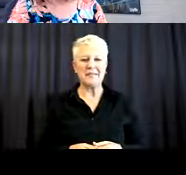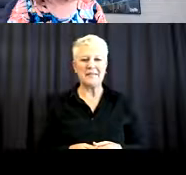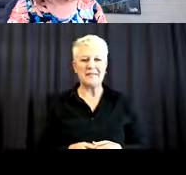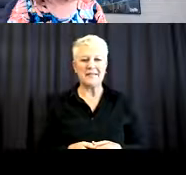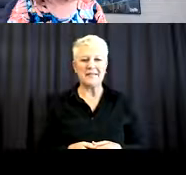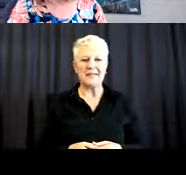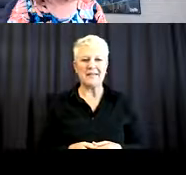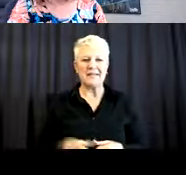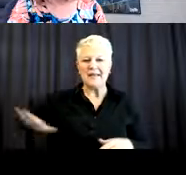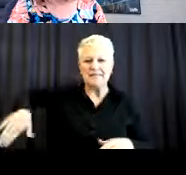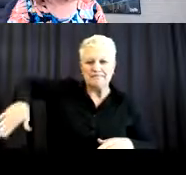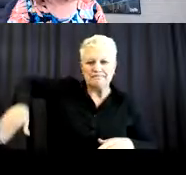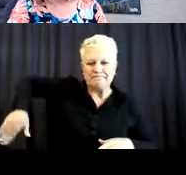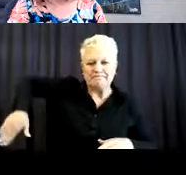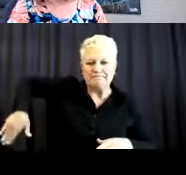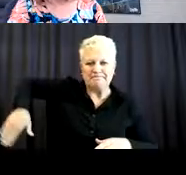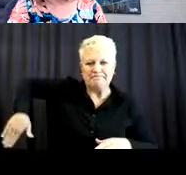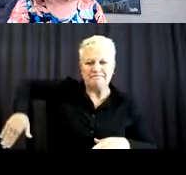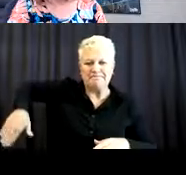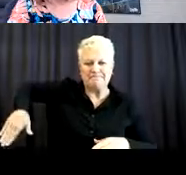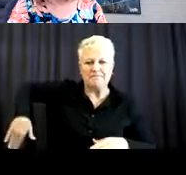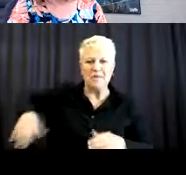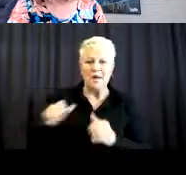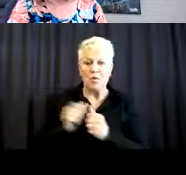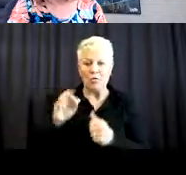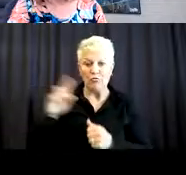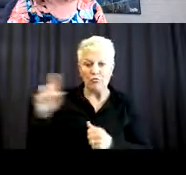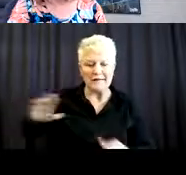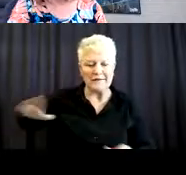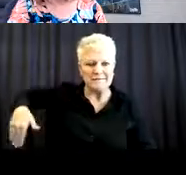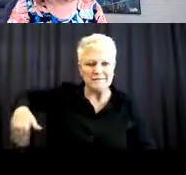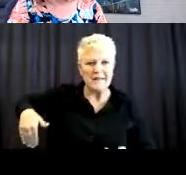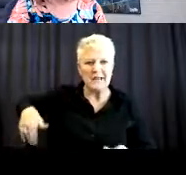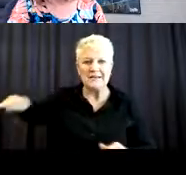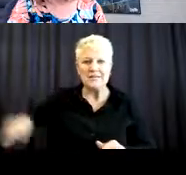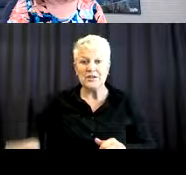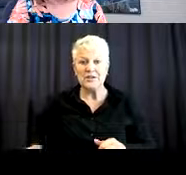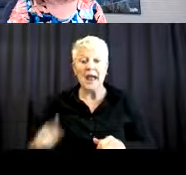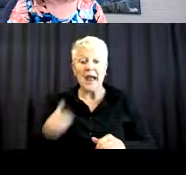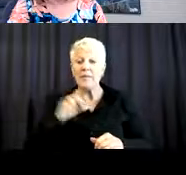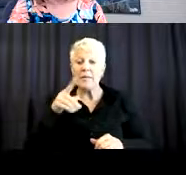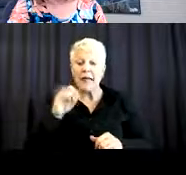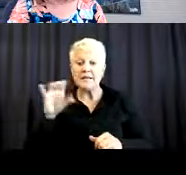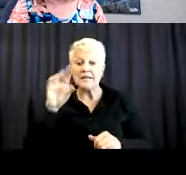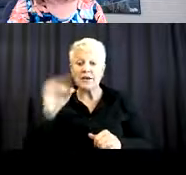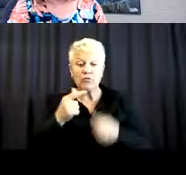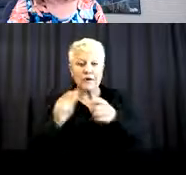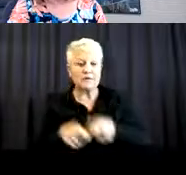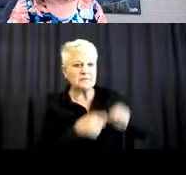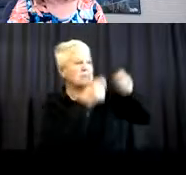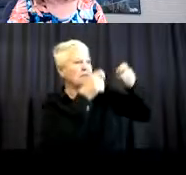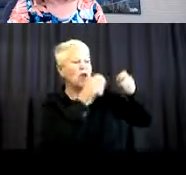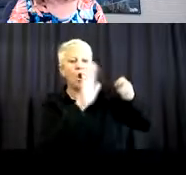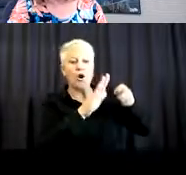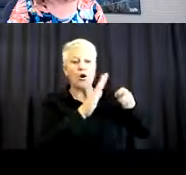She reaches behind and taps on the wall with her right hand. She releases the plastic ring and turns to the wall. Her forehead taps a small pan